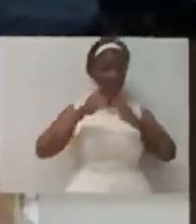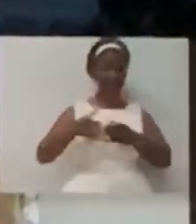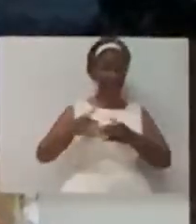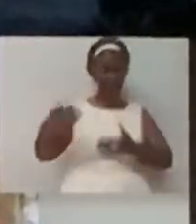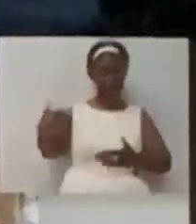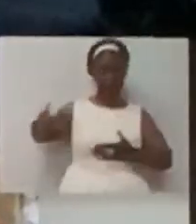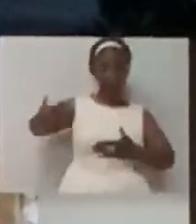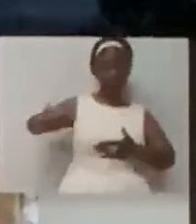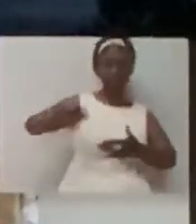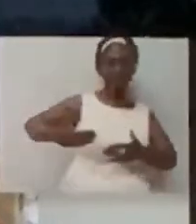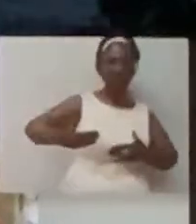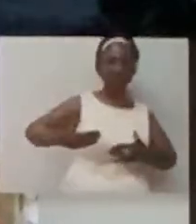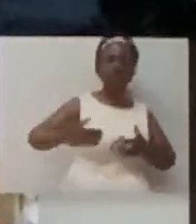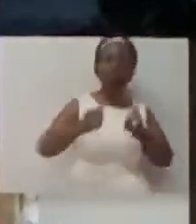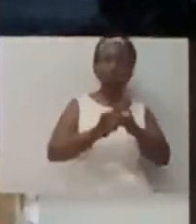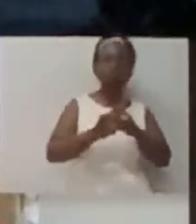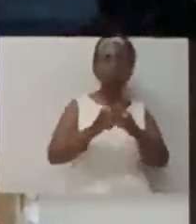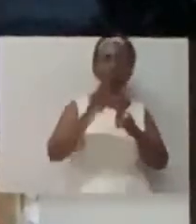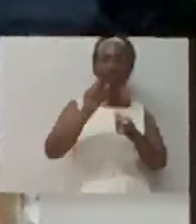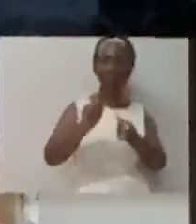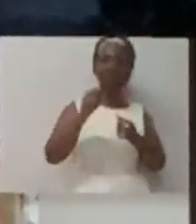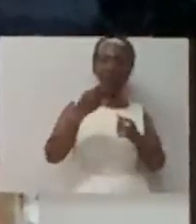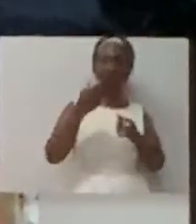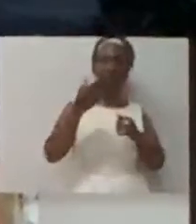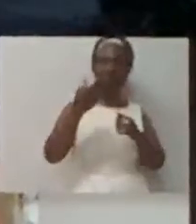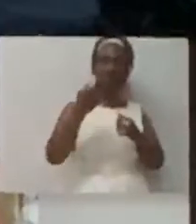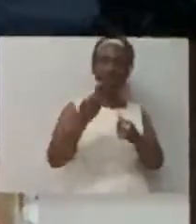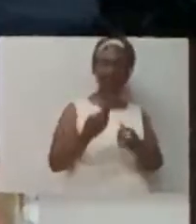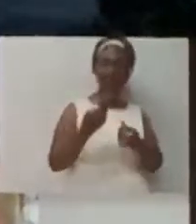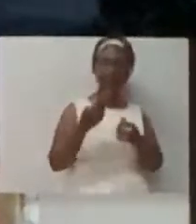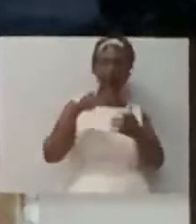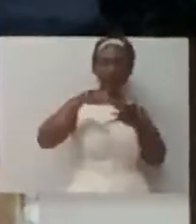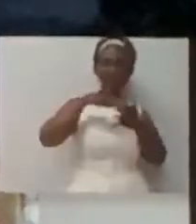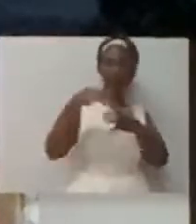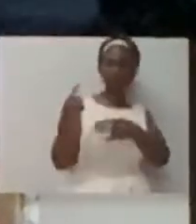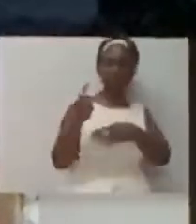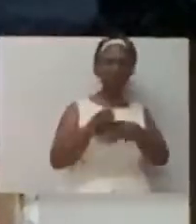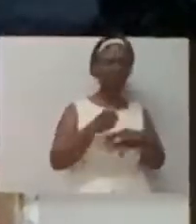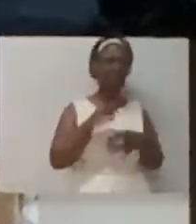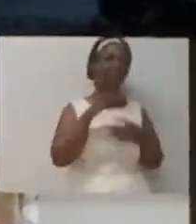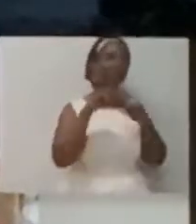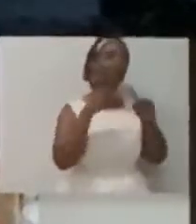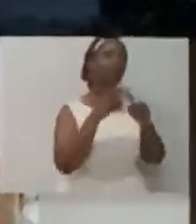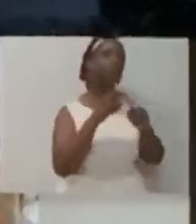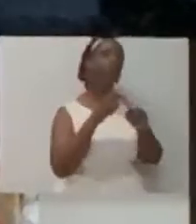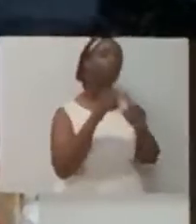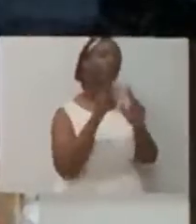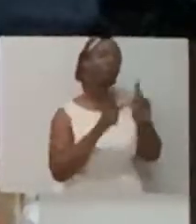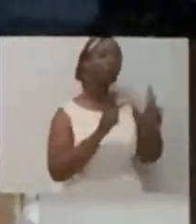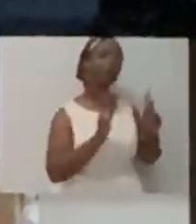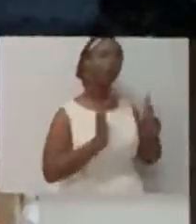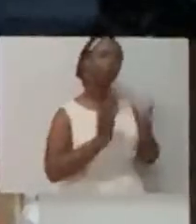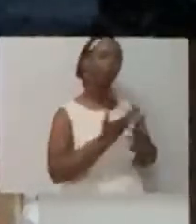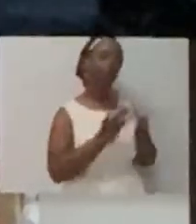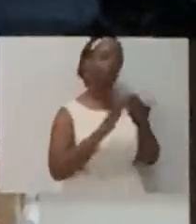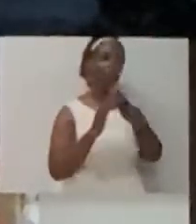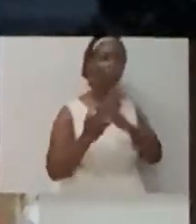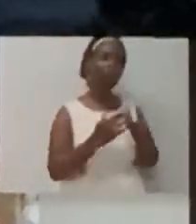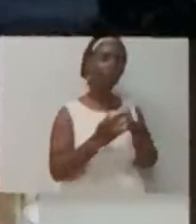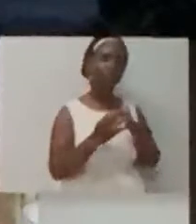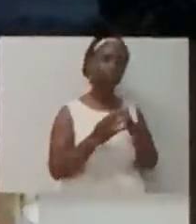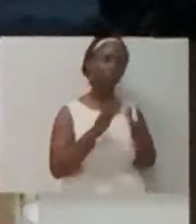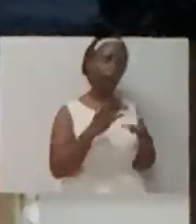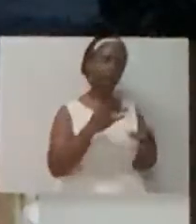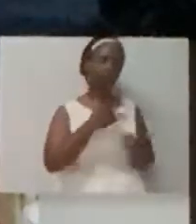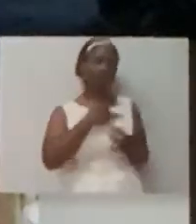you that the work you do during the South High Marathon Dance is about people and not about numbers, by your focusing